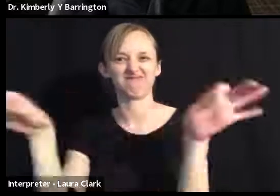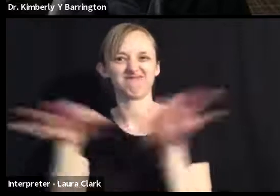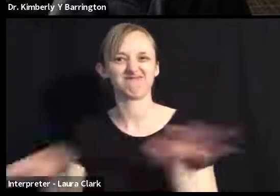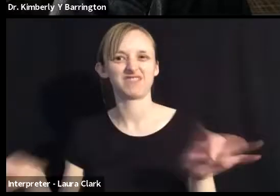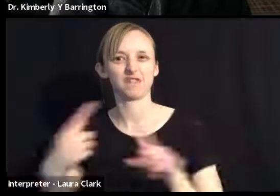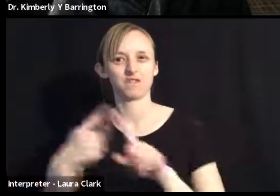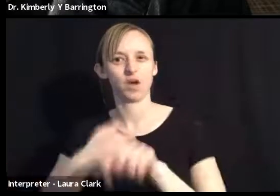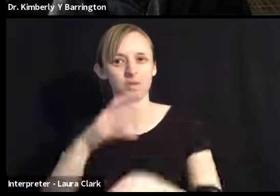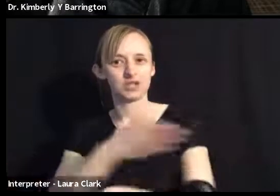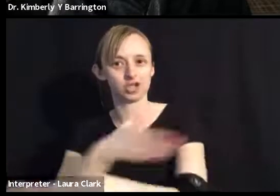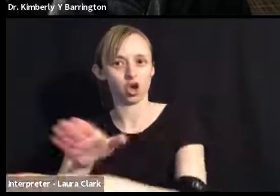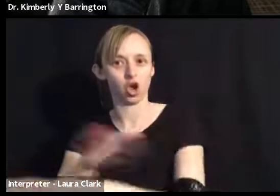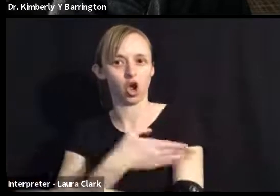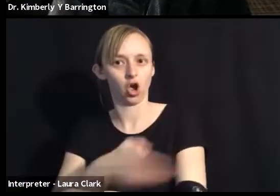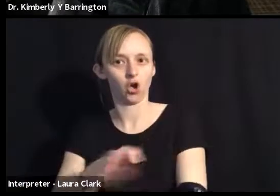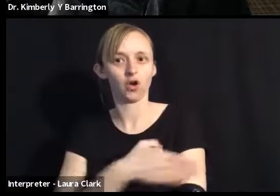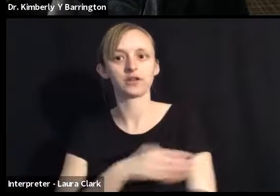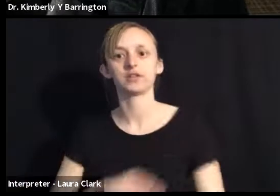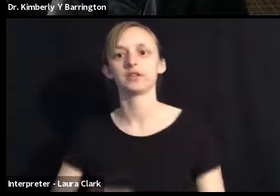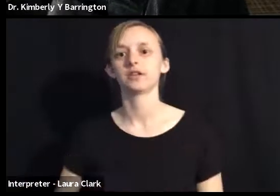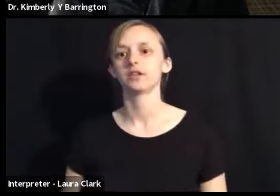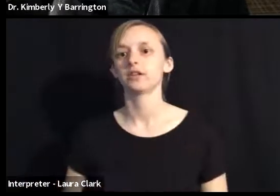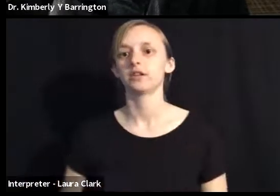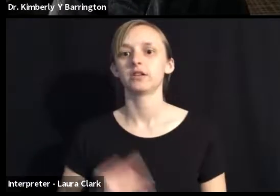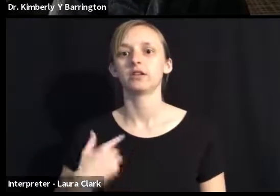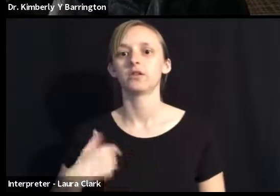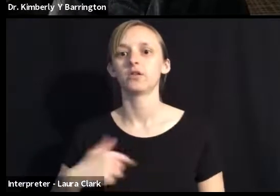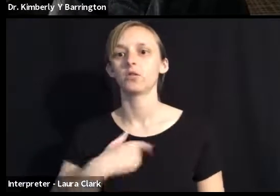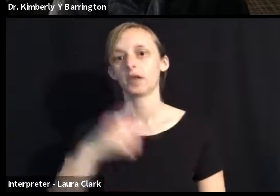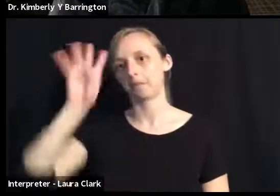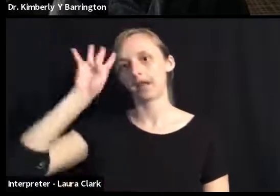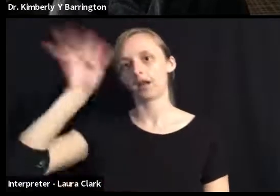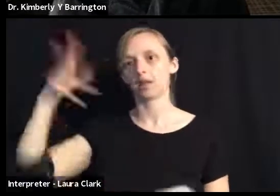Mm-hmm. Yeah, you know, we make up names.